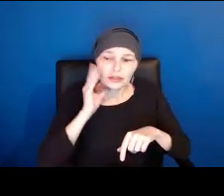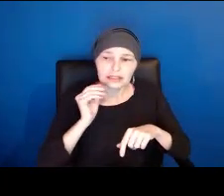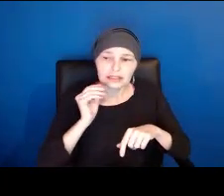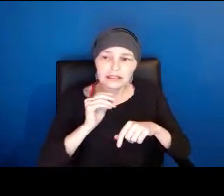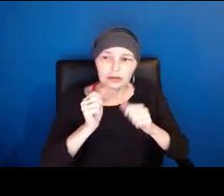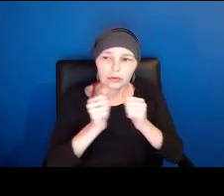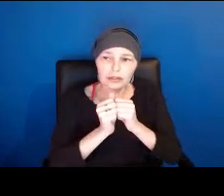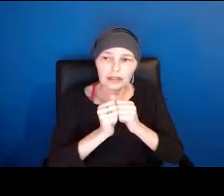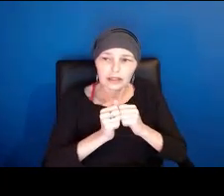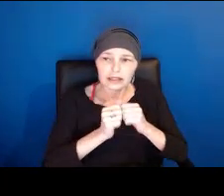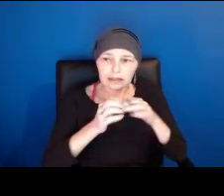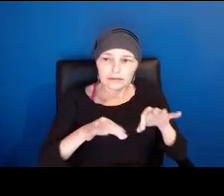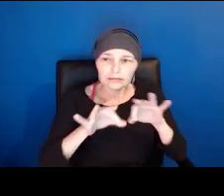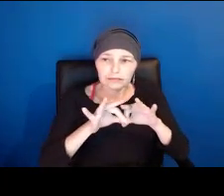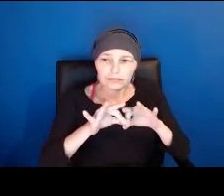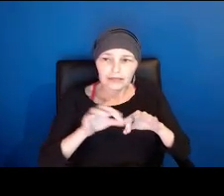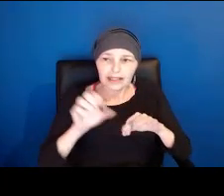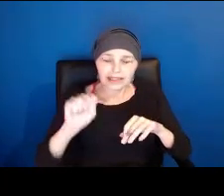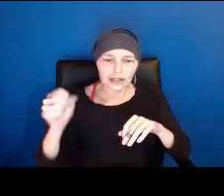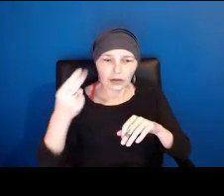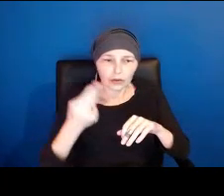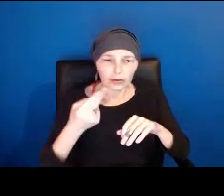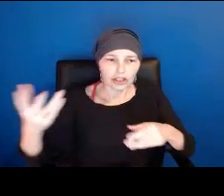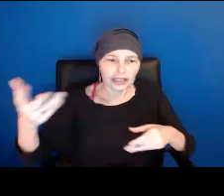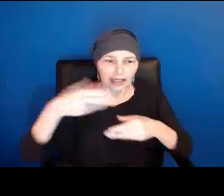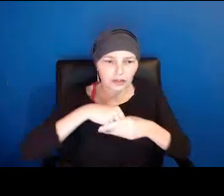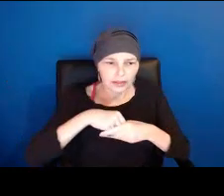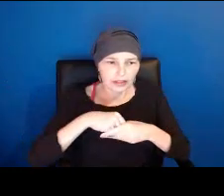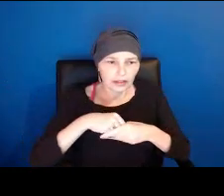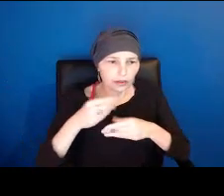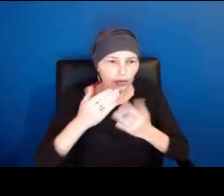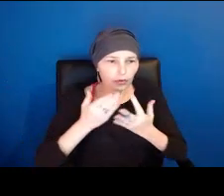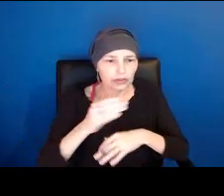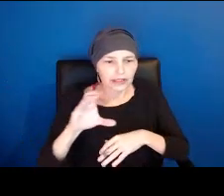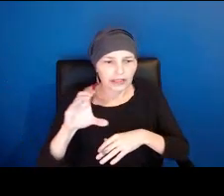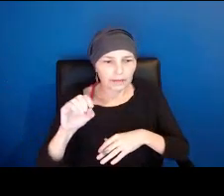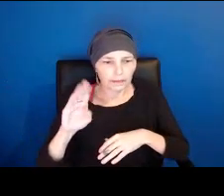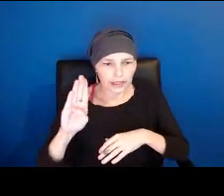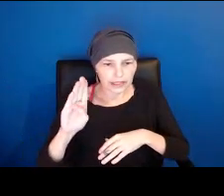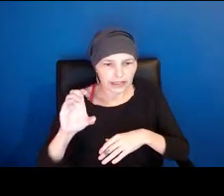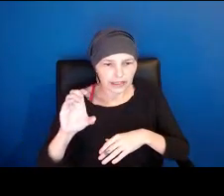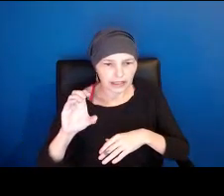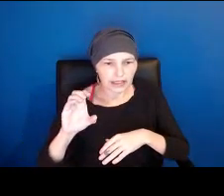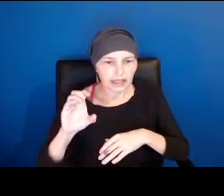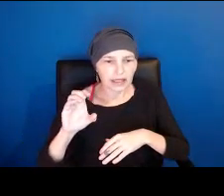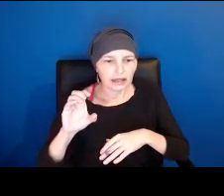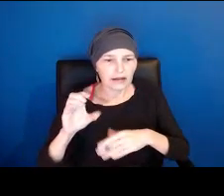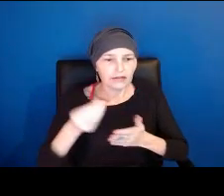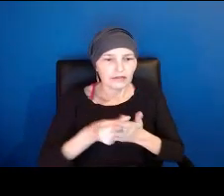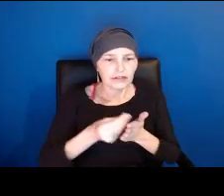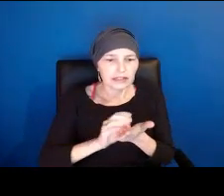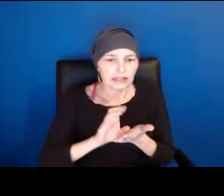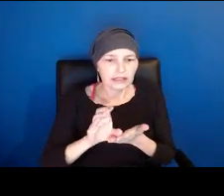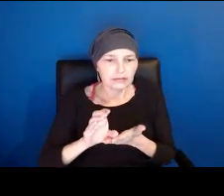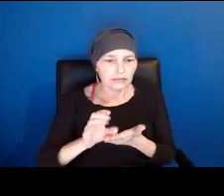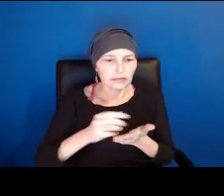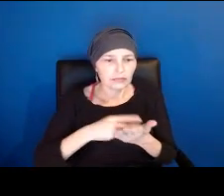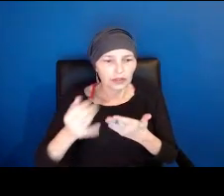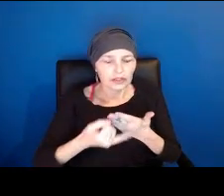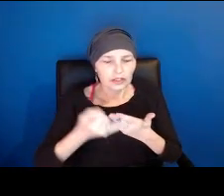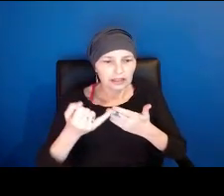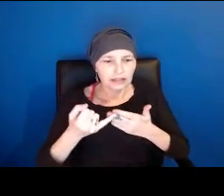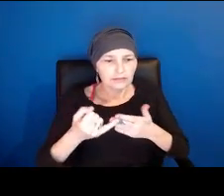with relevant stakeholder engagement through a CEC-funded research project that SoCalGas participated in,